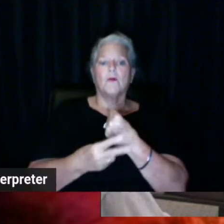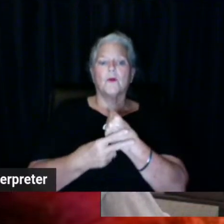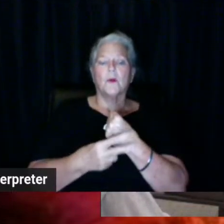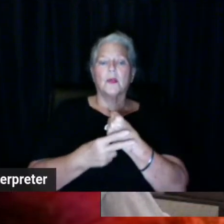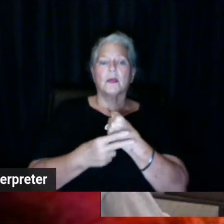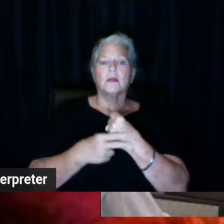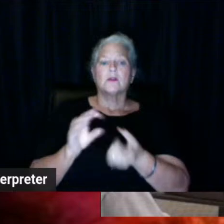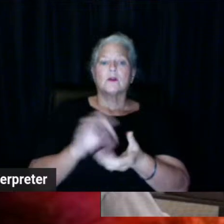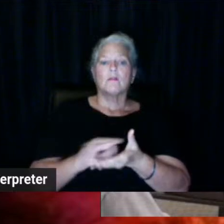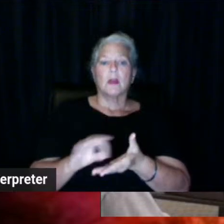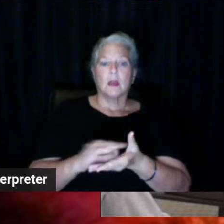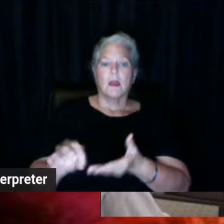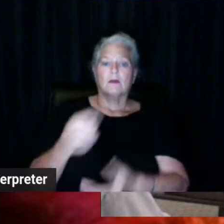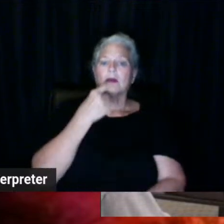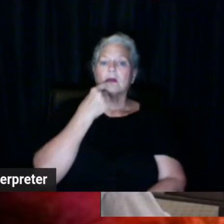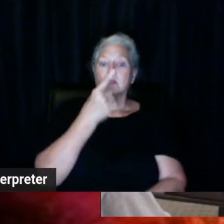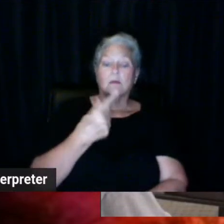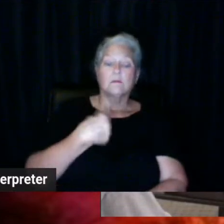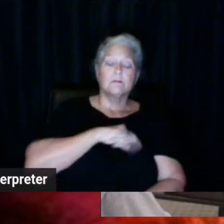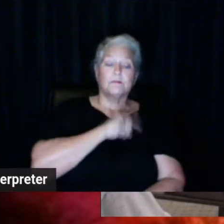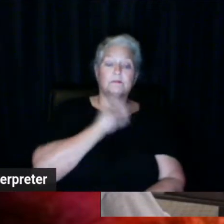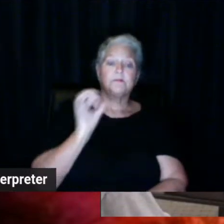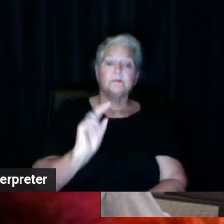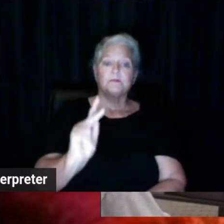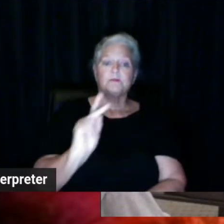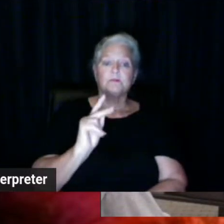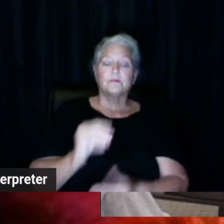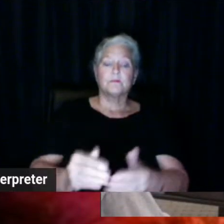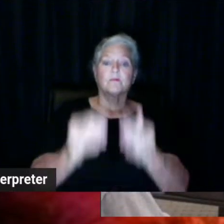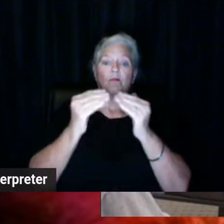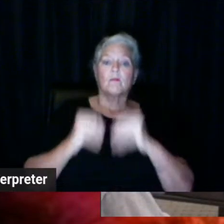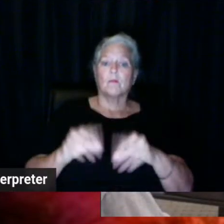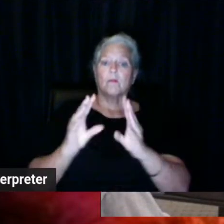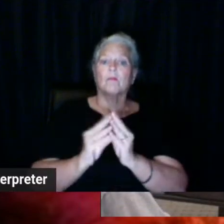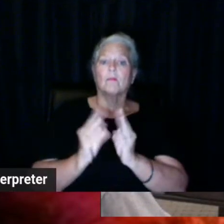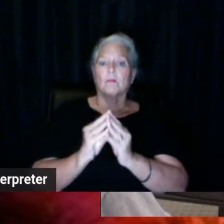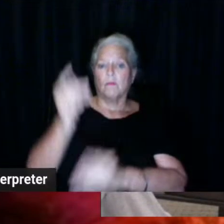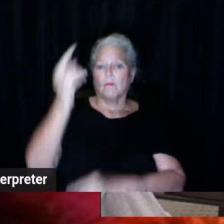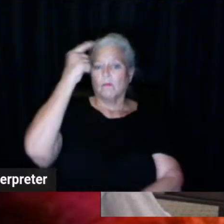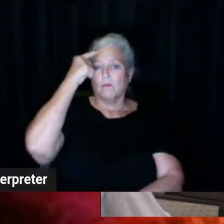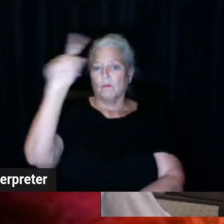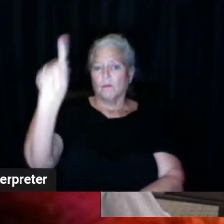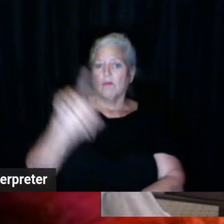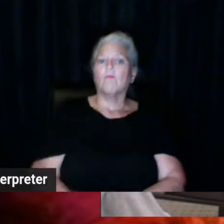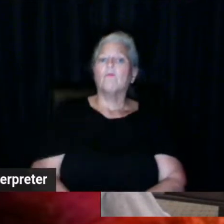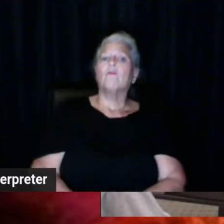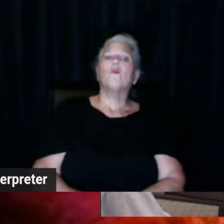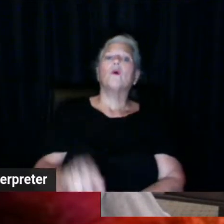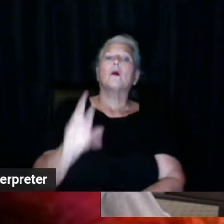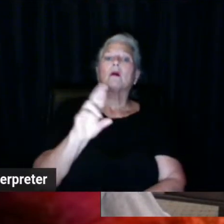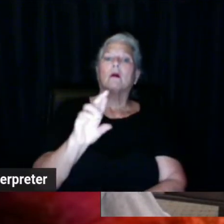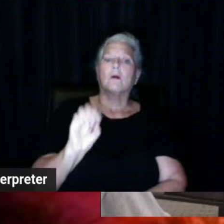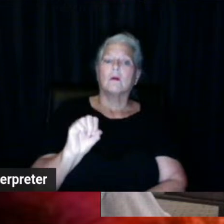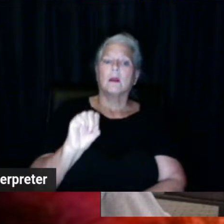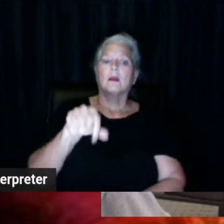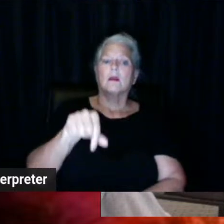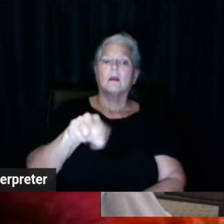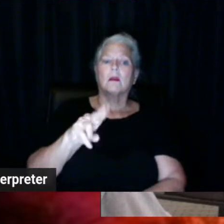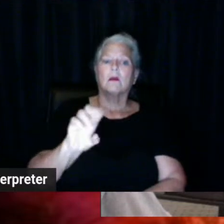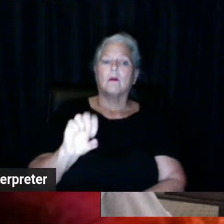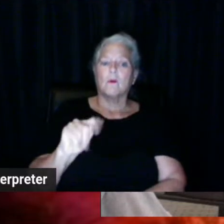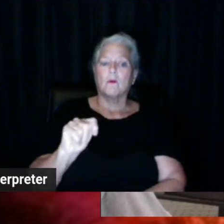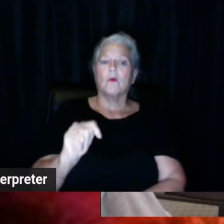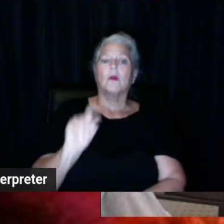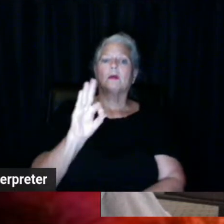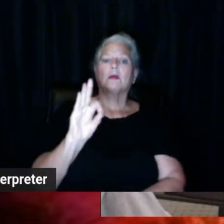be back at your next meeting for request for $425,000 from the reserve fund to finally balance